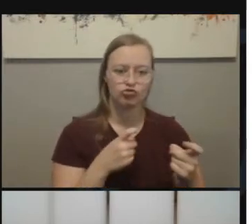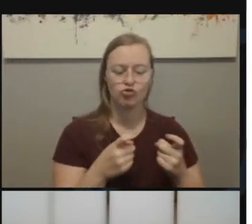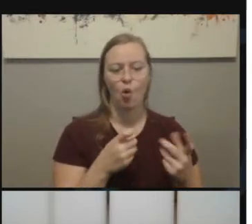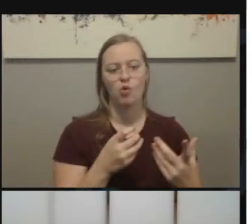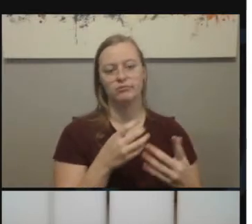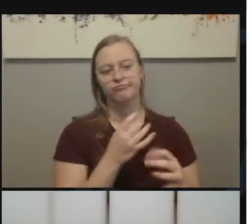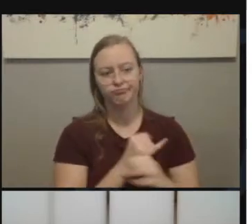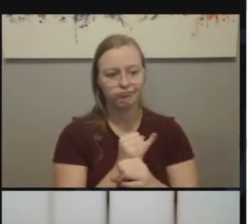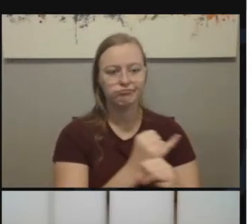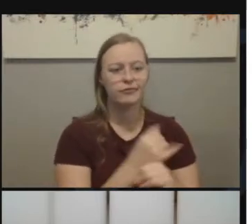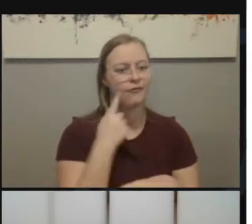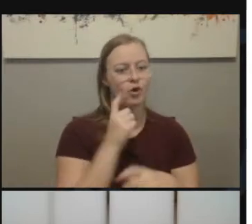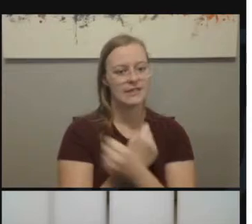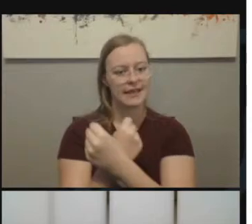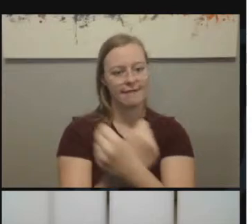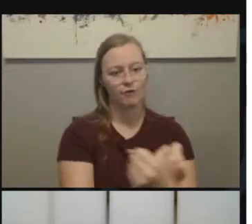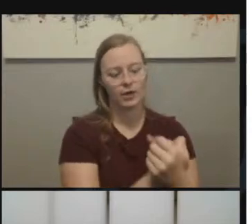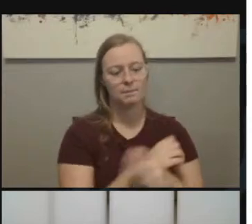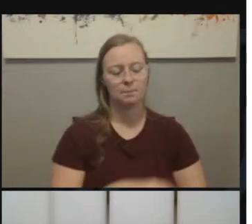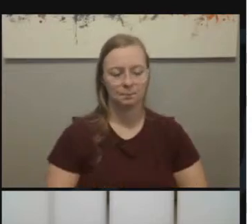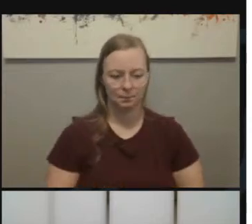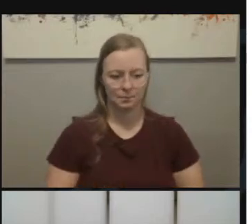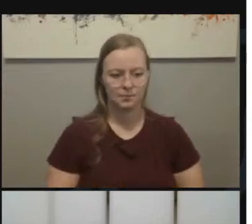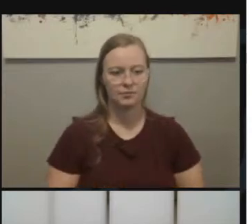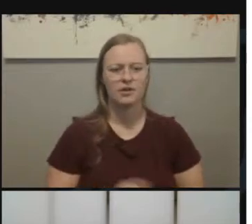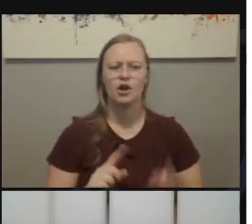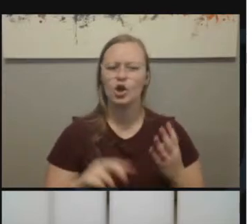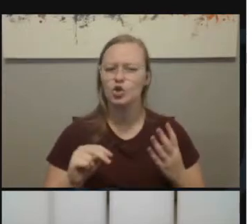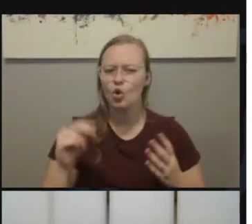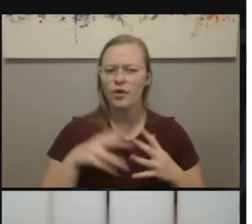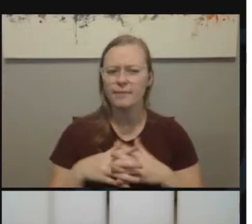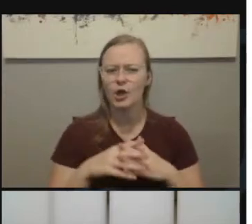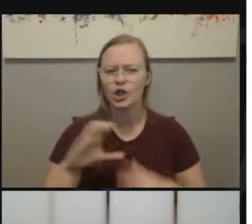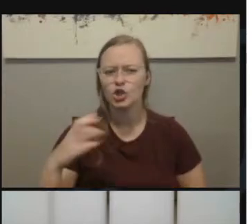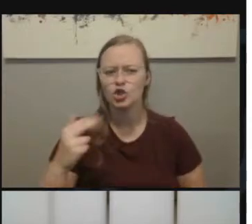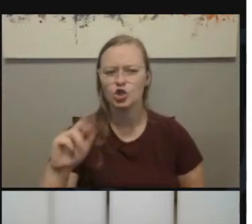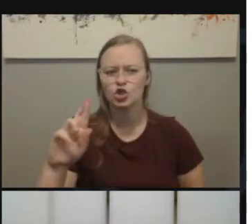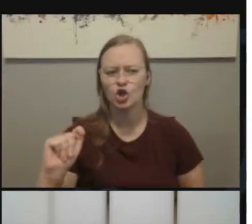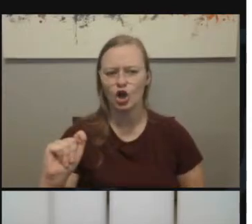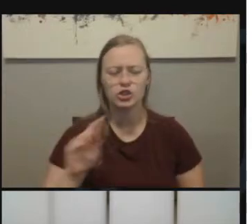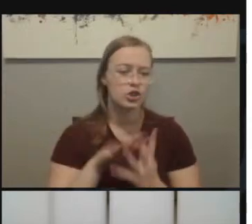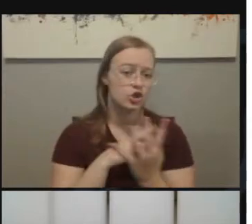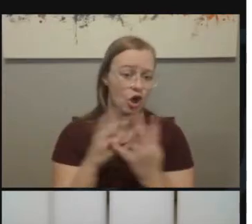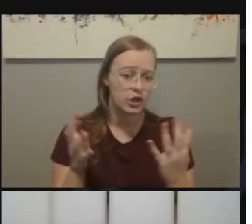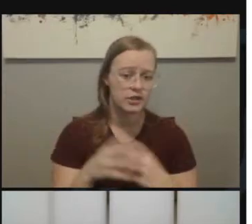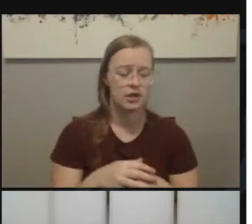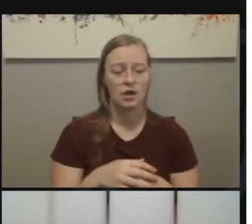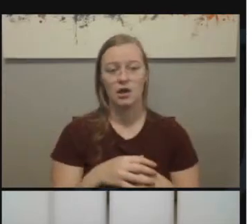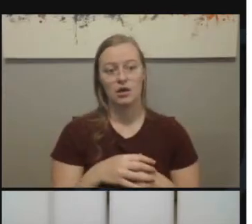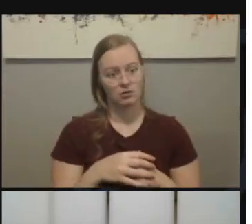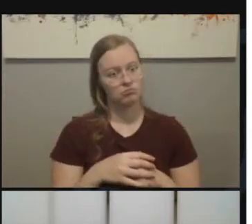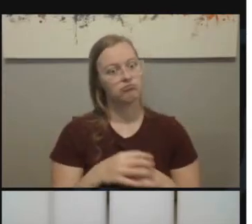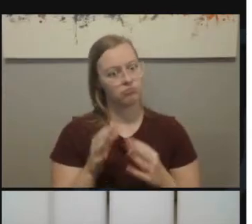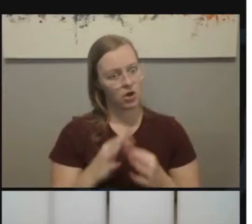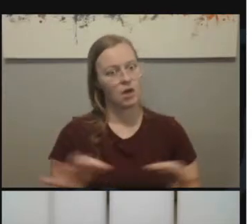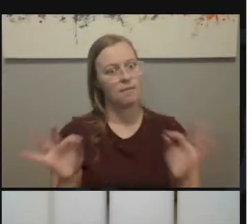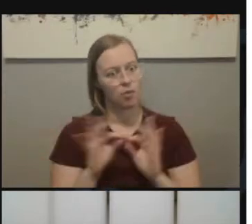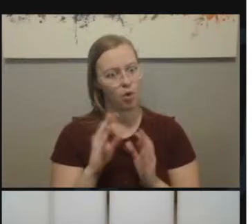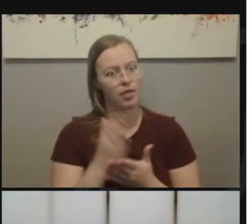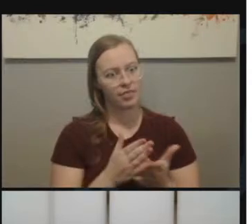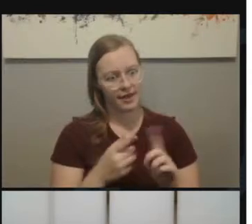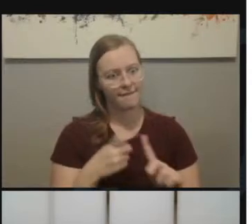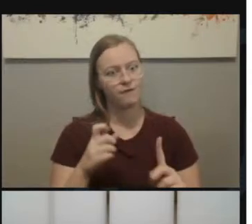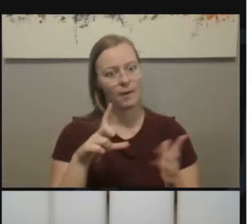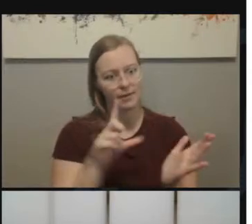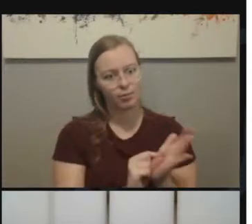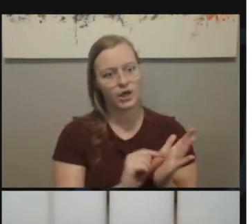American chart, well, charts were one of the most important products too of the press. In